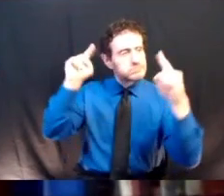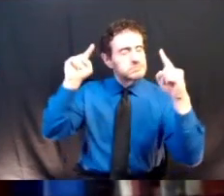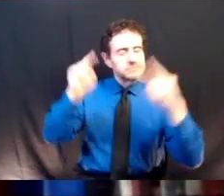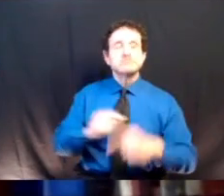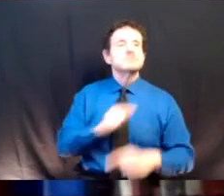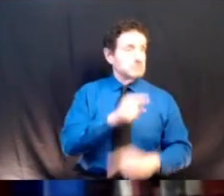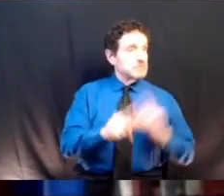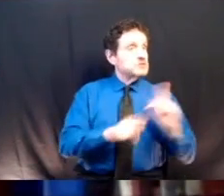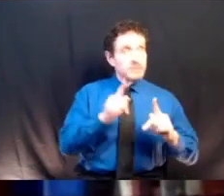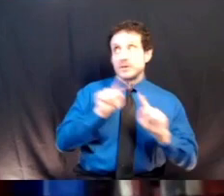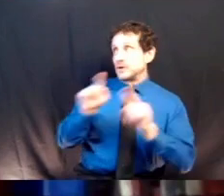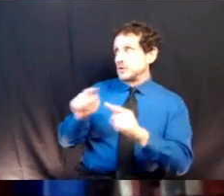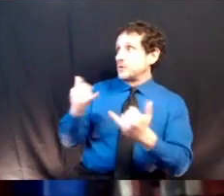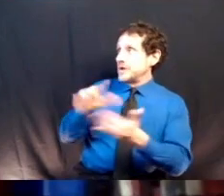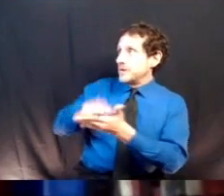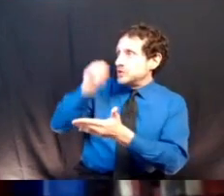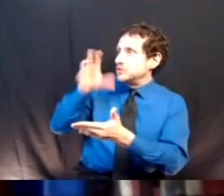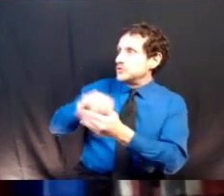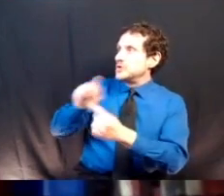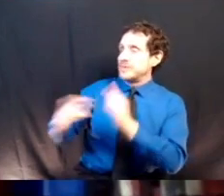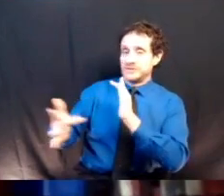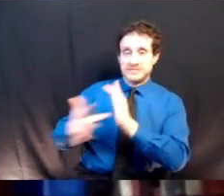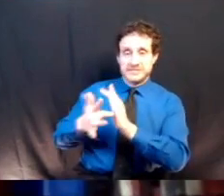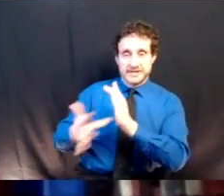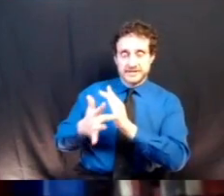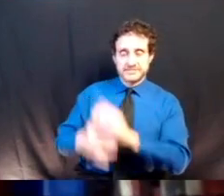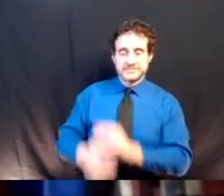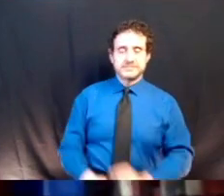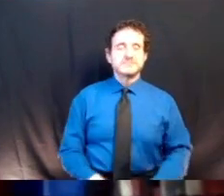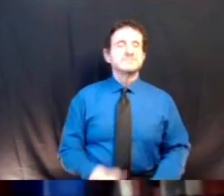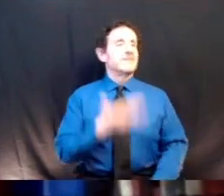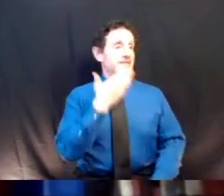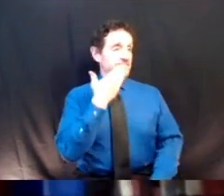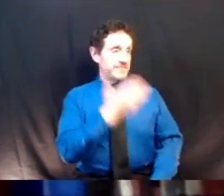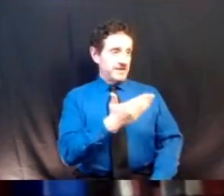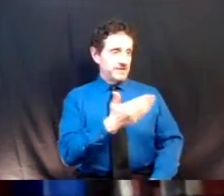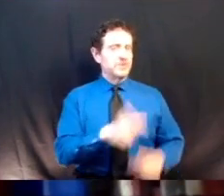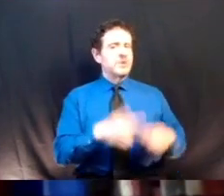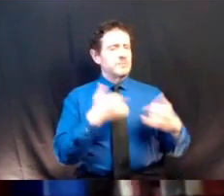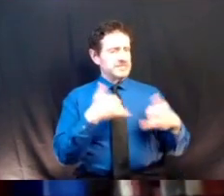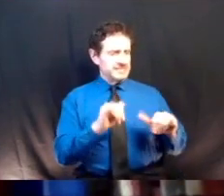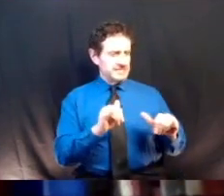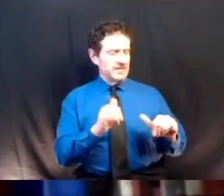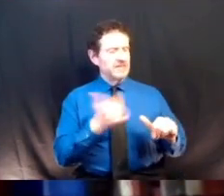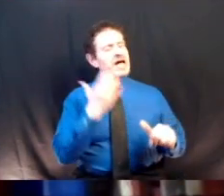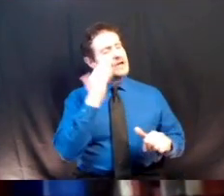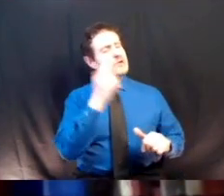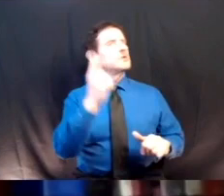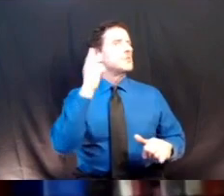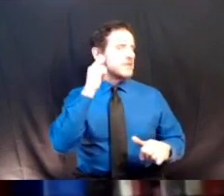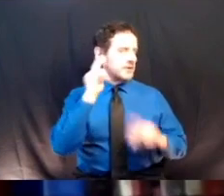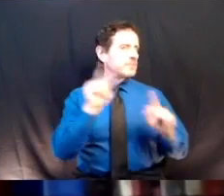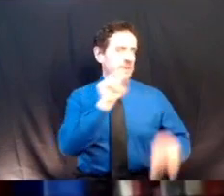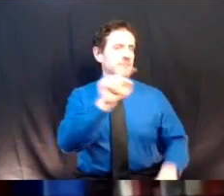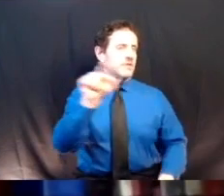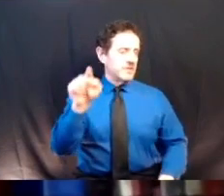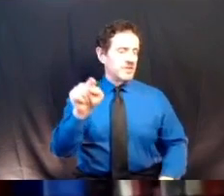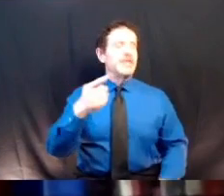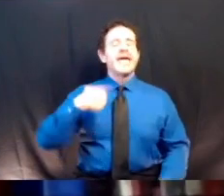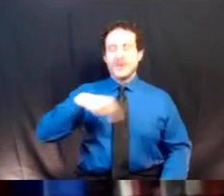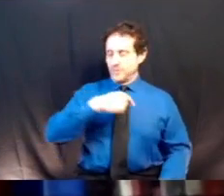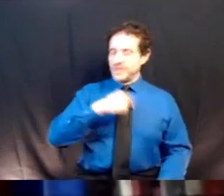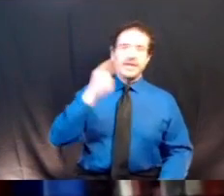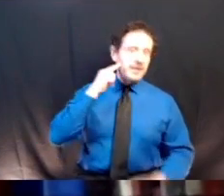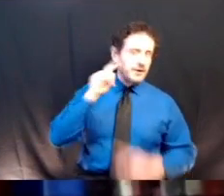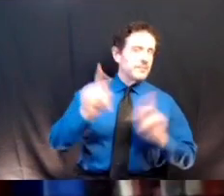certifications. Thank you. And yet there are still so many, I know you hear from them, all of us reporters hear from them.